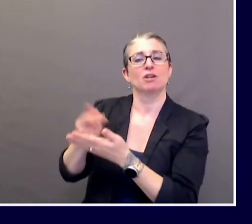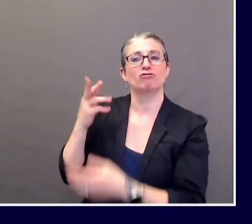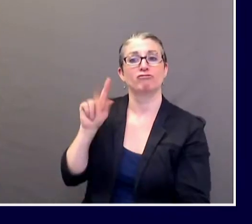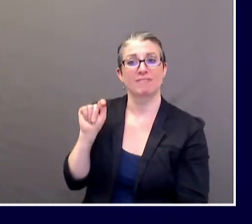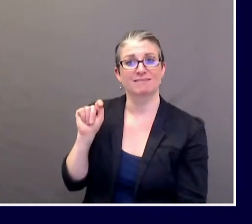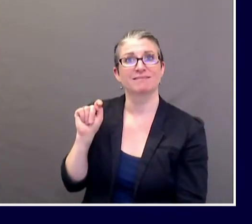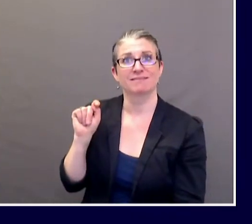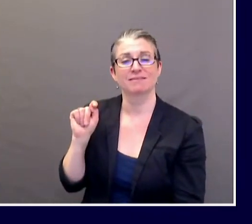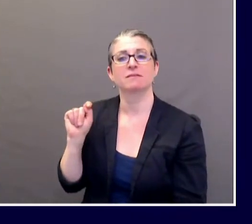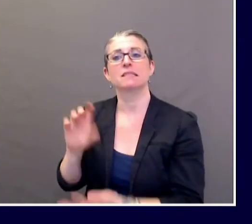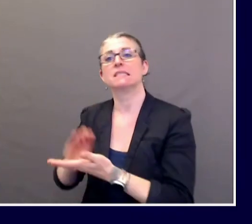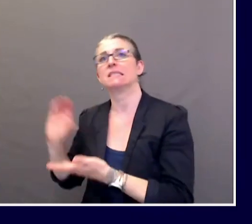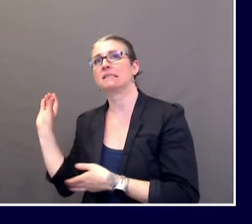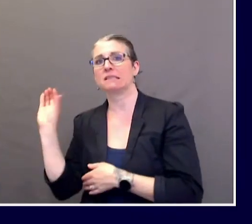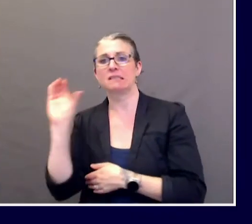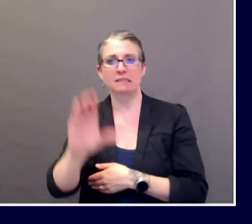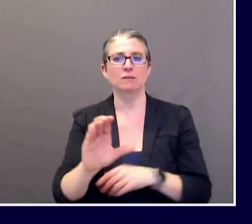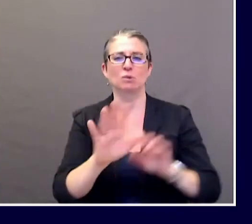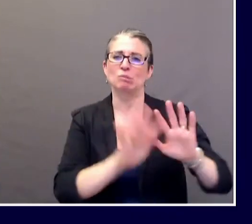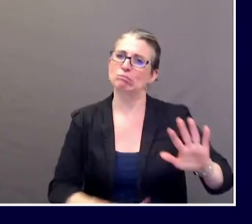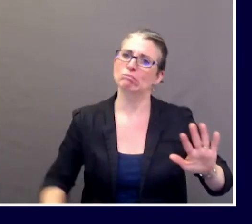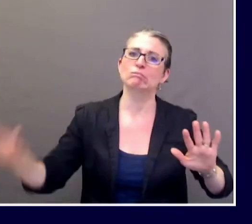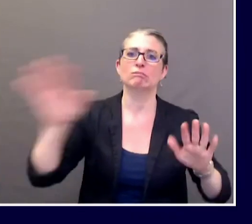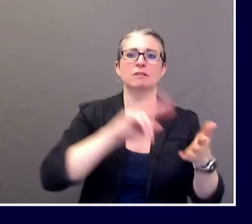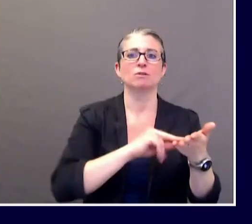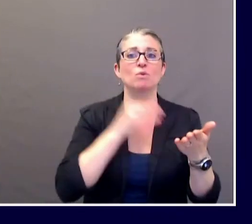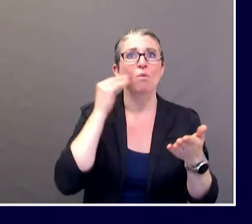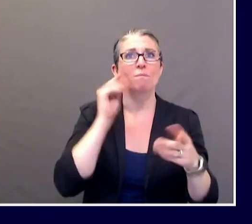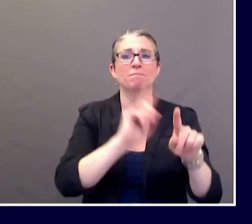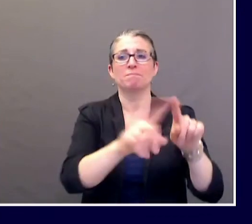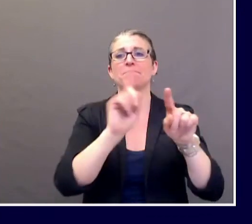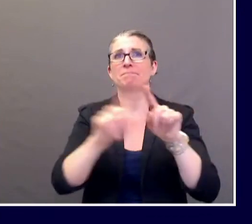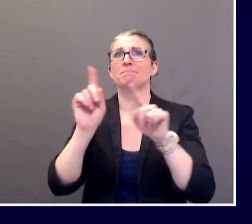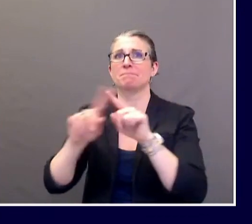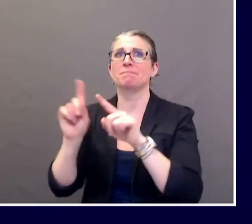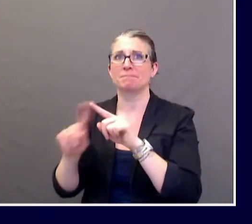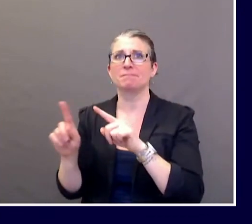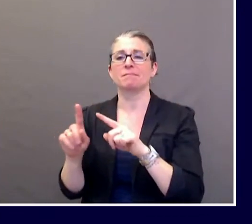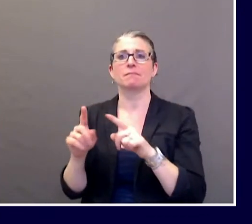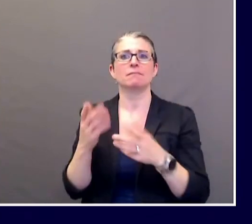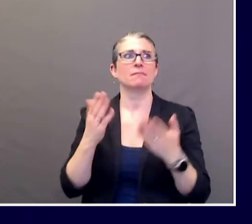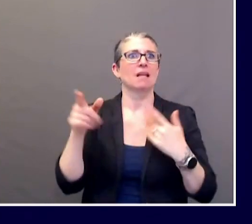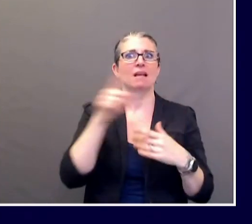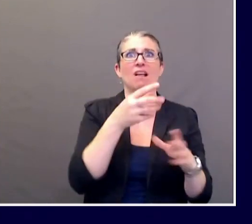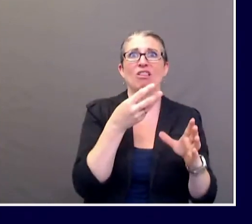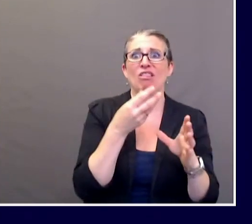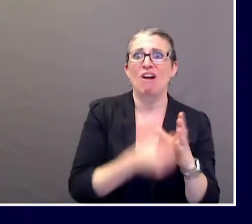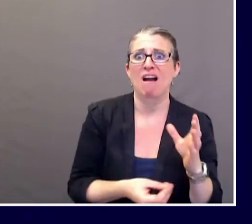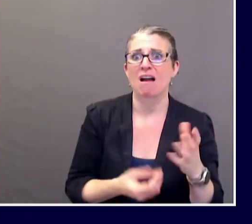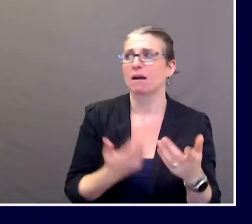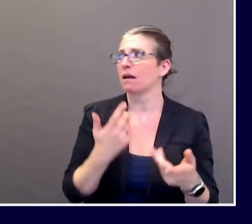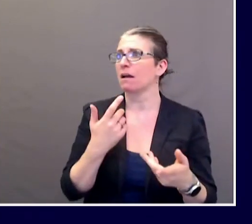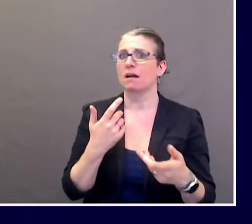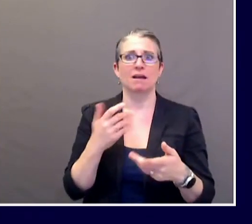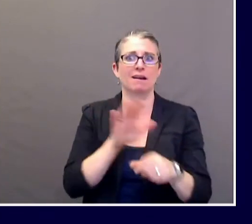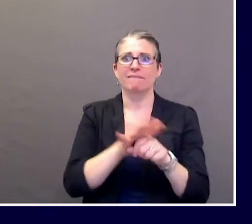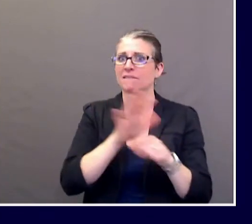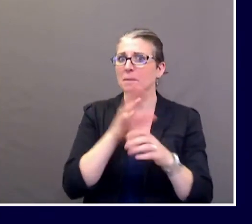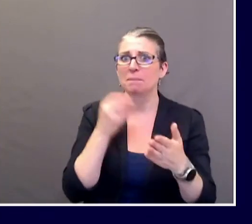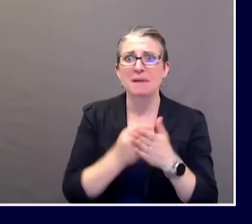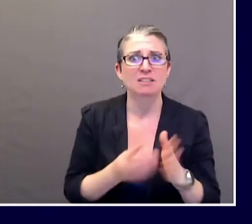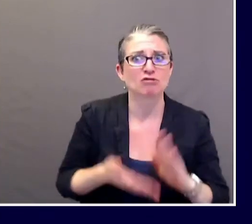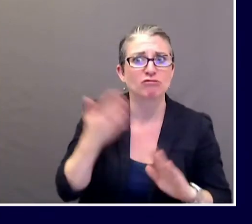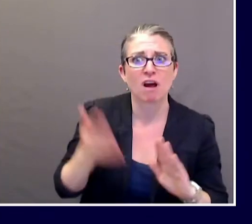others that experience great losses. We do continue to see challenges in nursing facilities. We are working with the Maine Healthcare Association